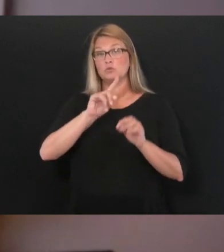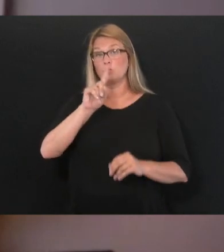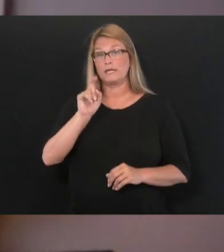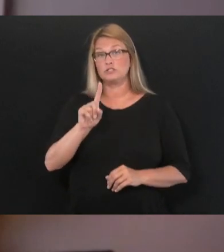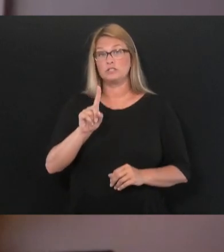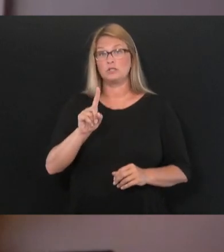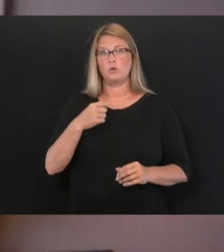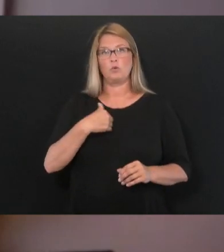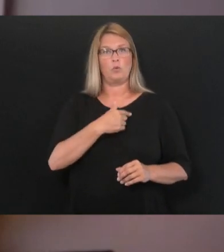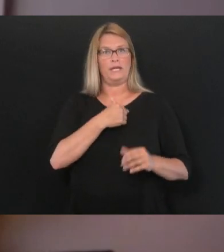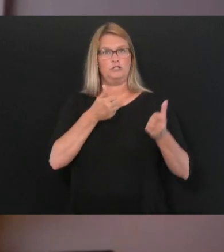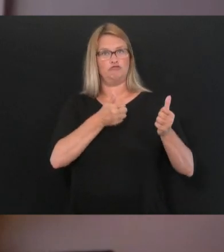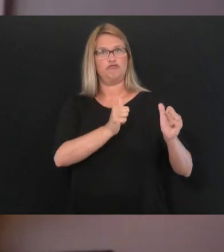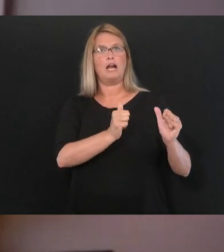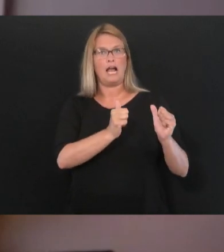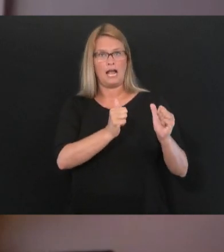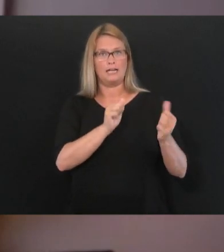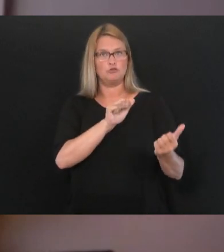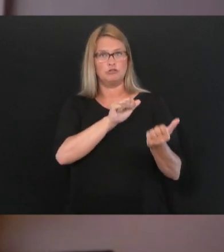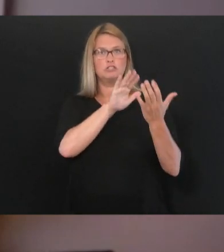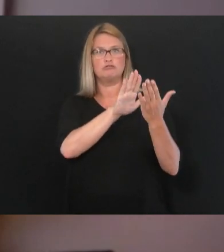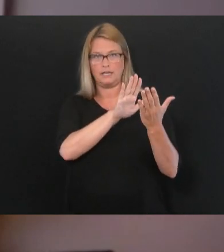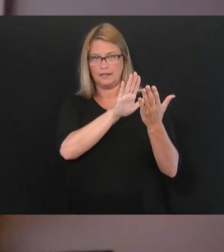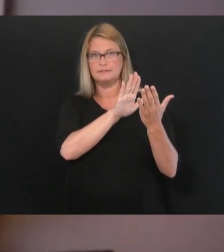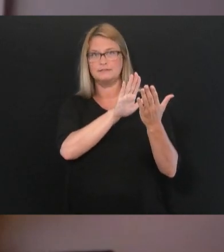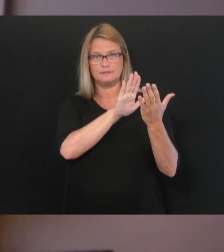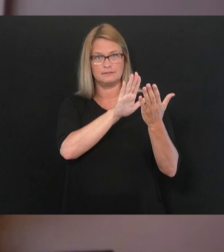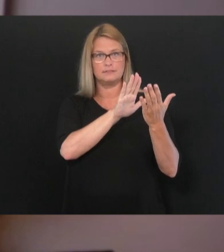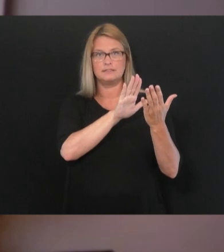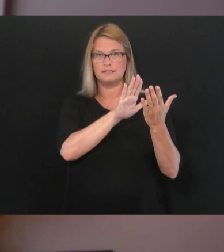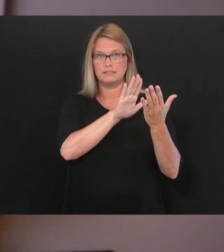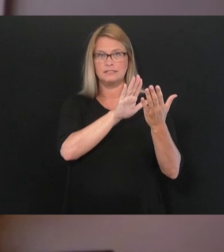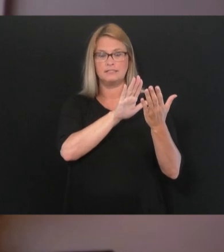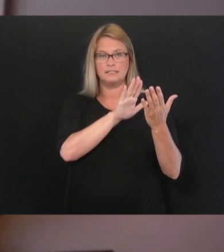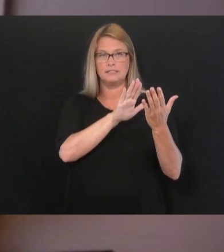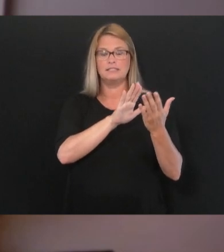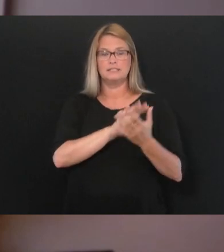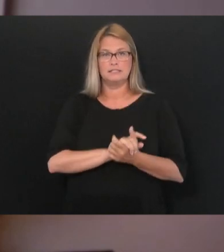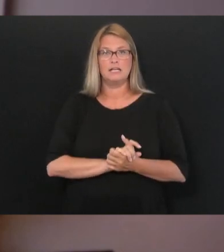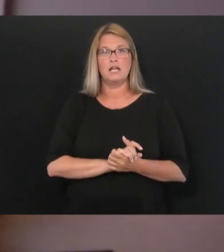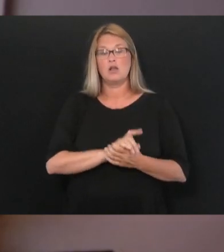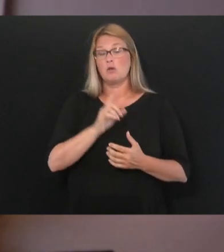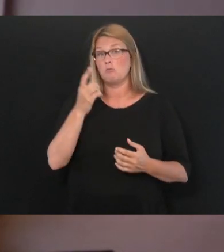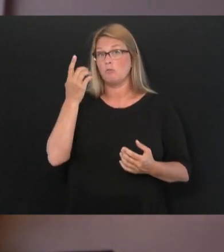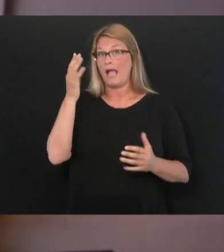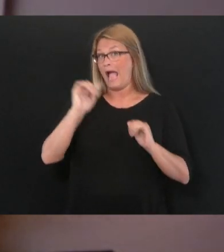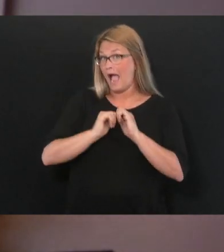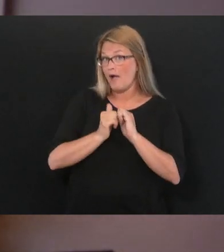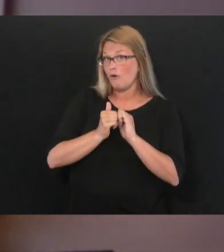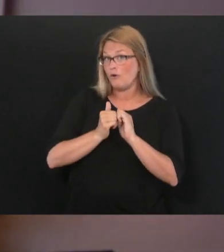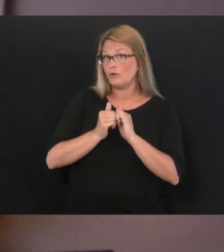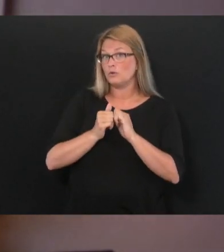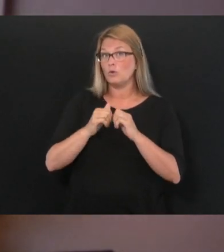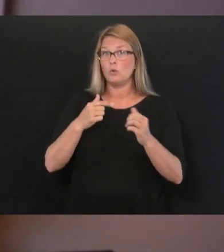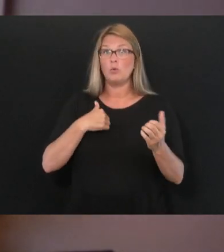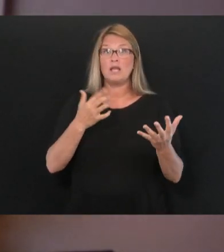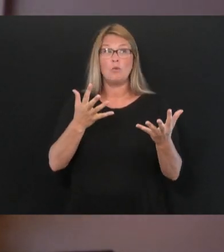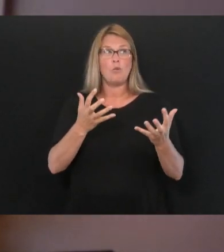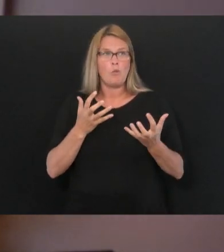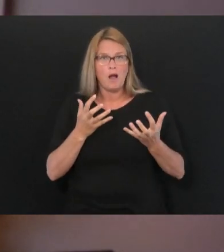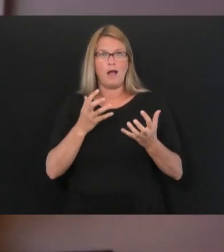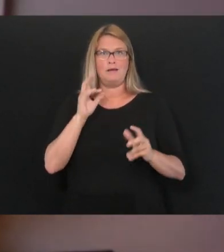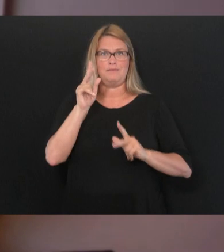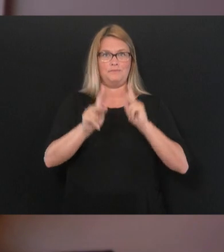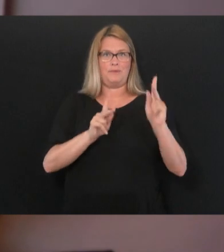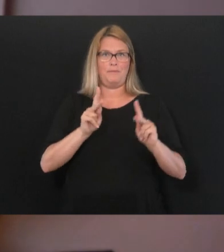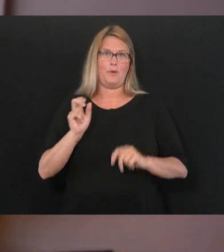we've tried to address that in the following way. So we very much want people to be able to